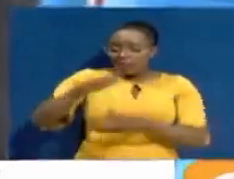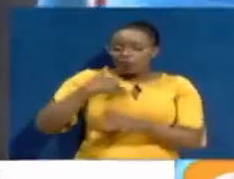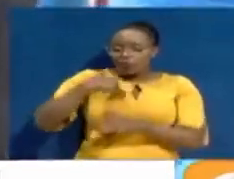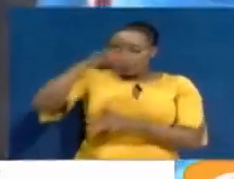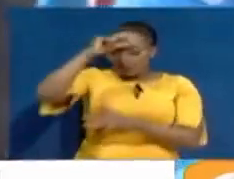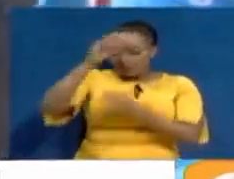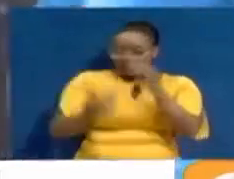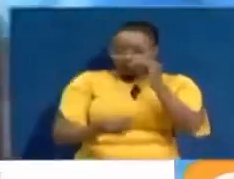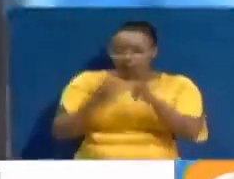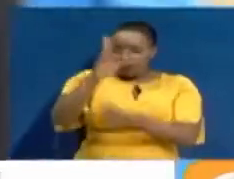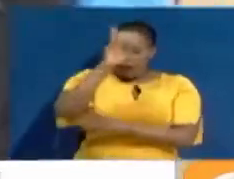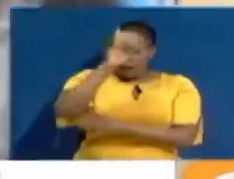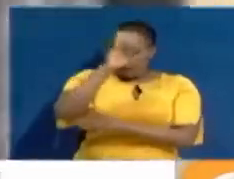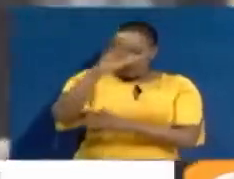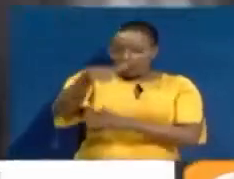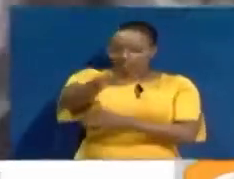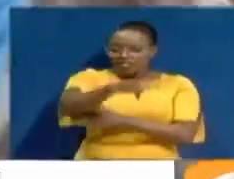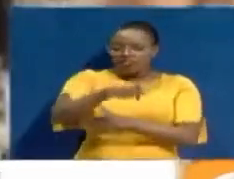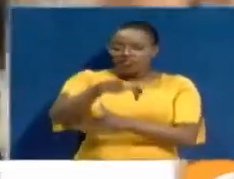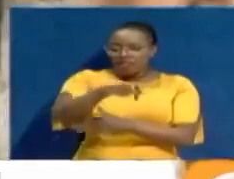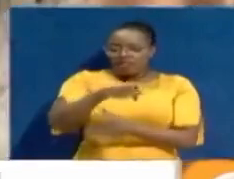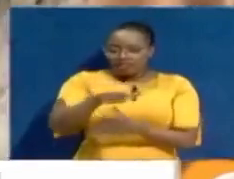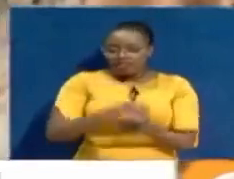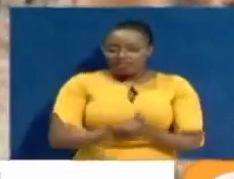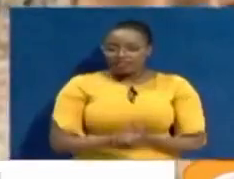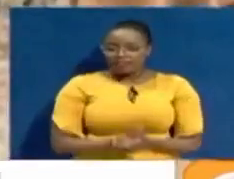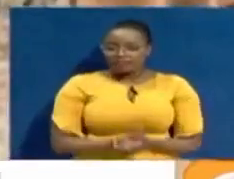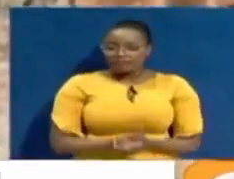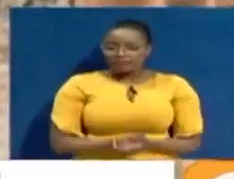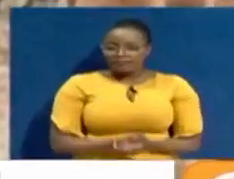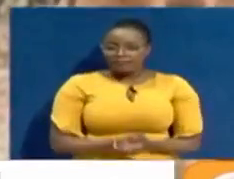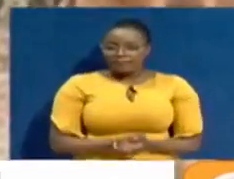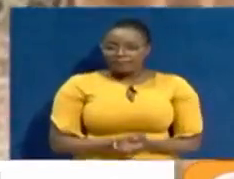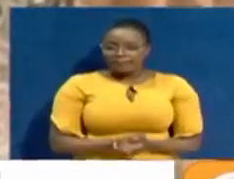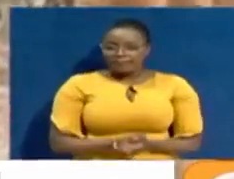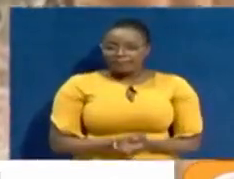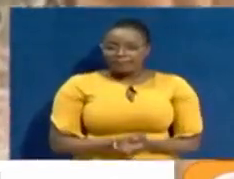to establish a police station in the area. Miriam Nyambura, Citizen TV.